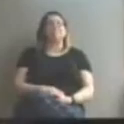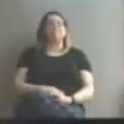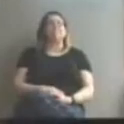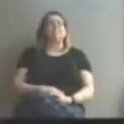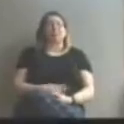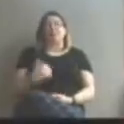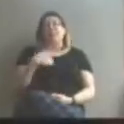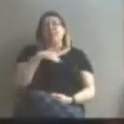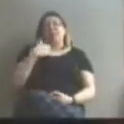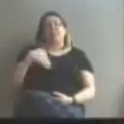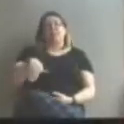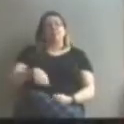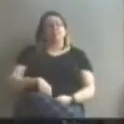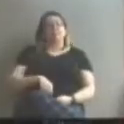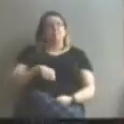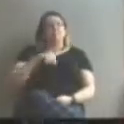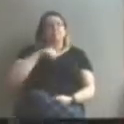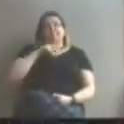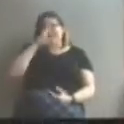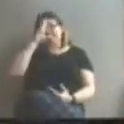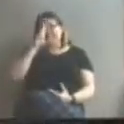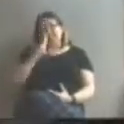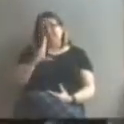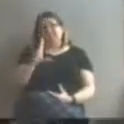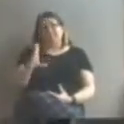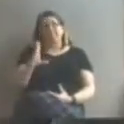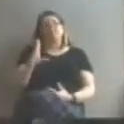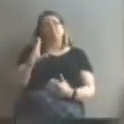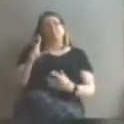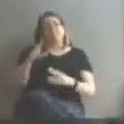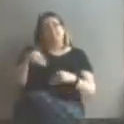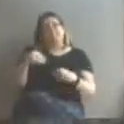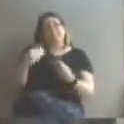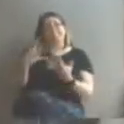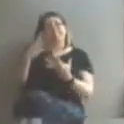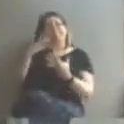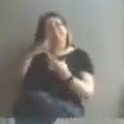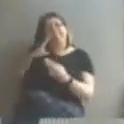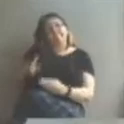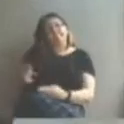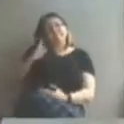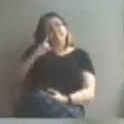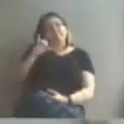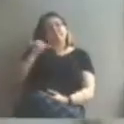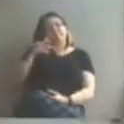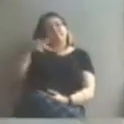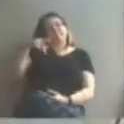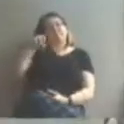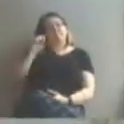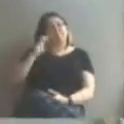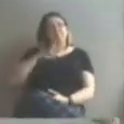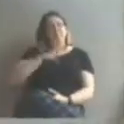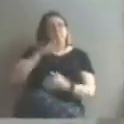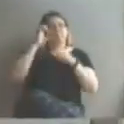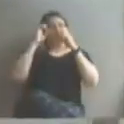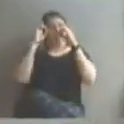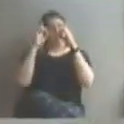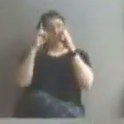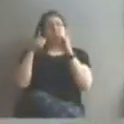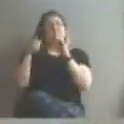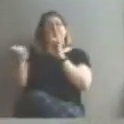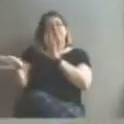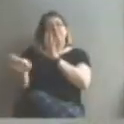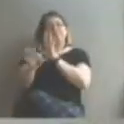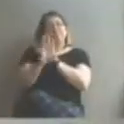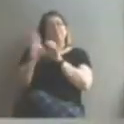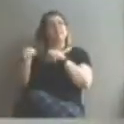We are so very proud and honored to bestow recognition upon the Jefferson County Board of Education, who was